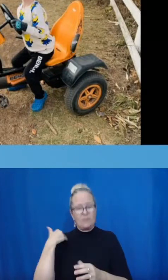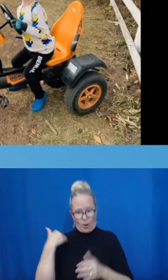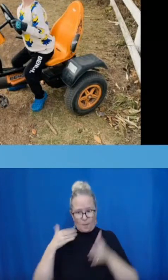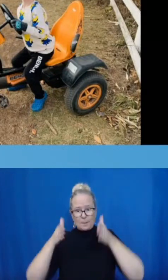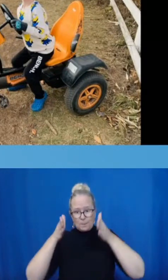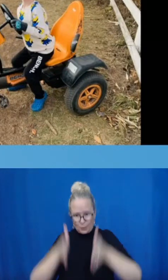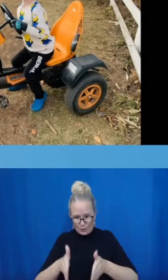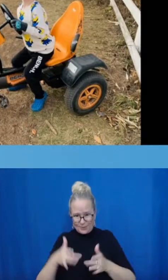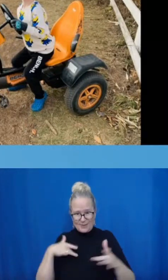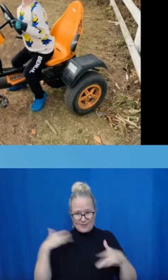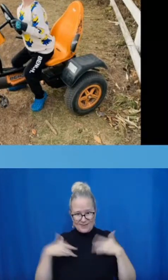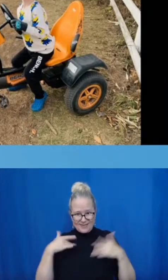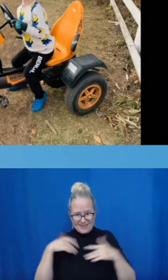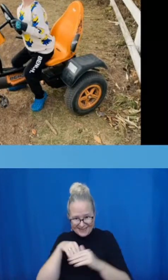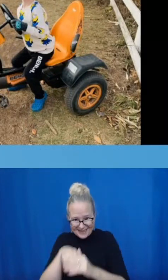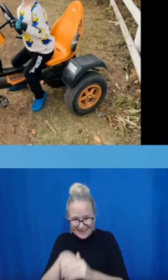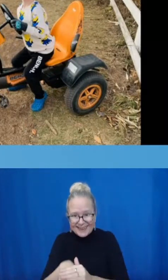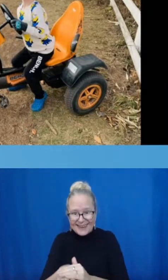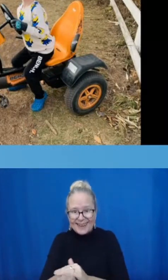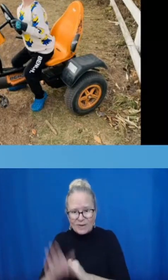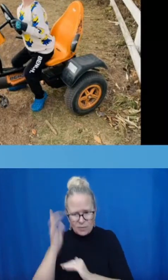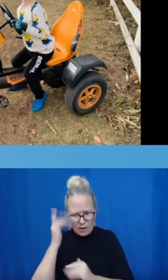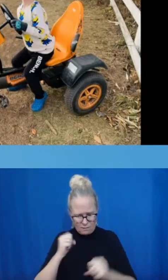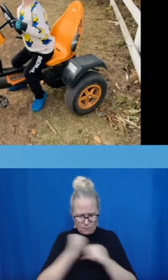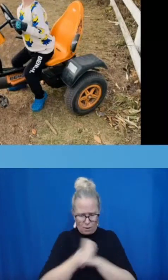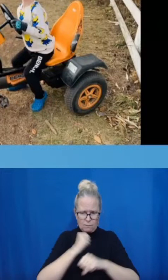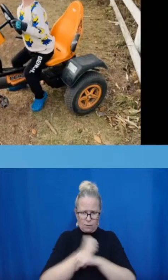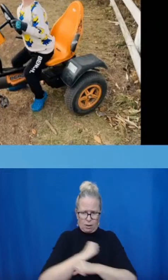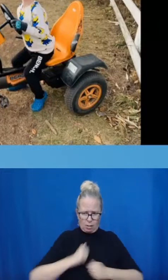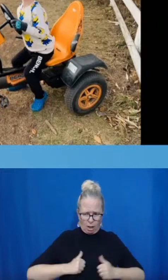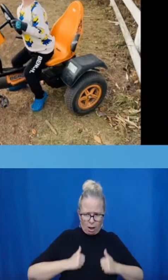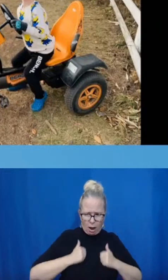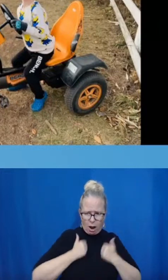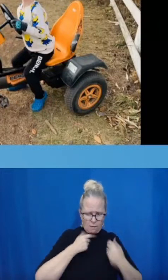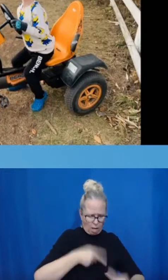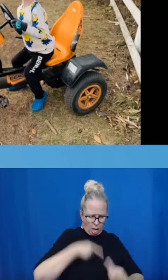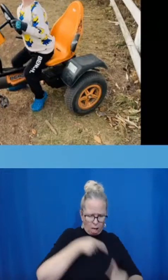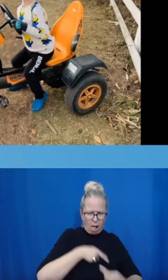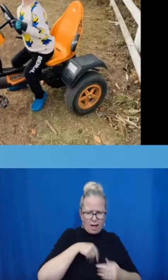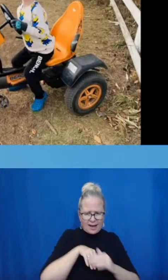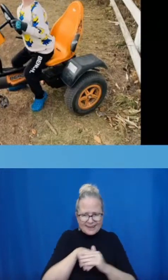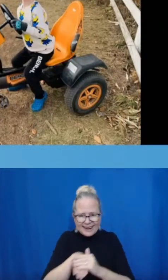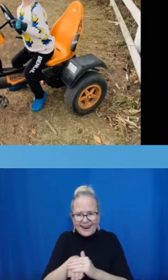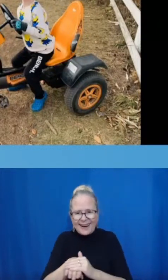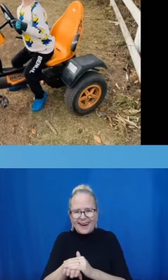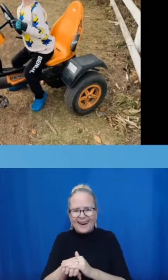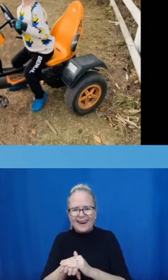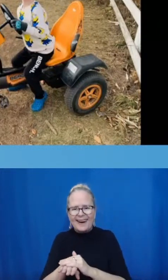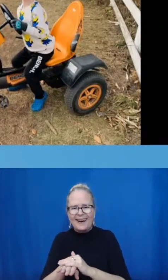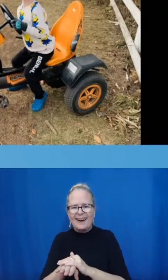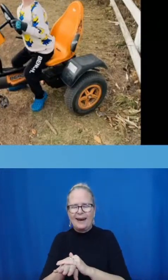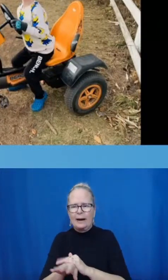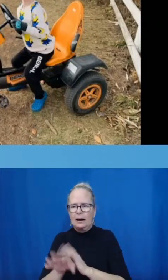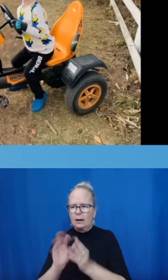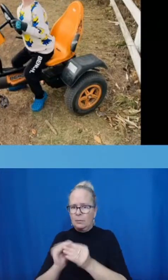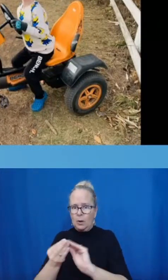we called the school and said we have to switch to online. It just doesn't seem worth the risk right now because we didn't know what was going to happen to the